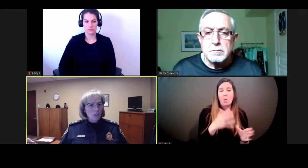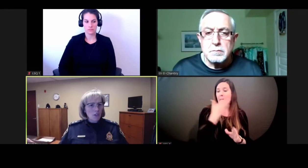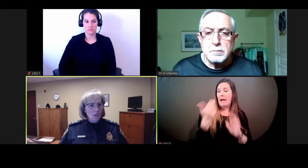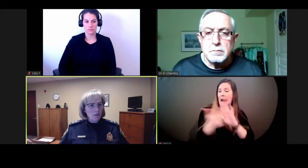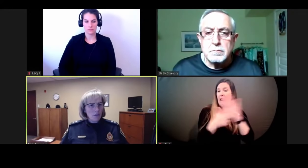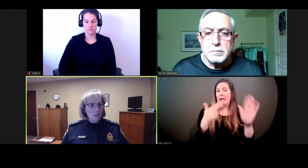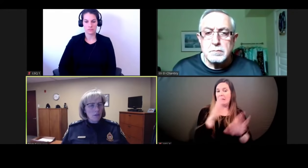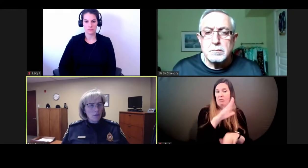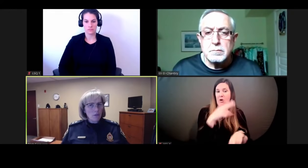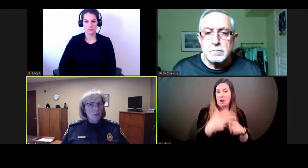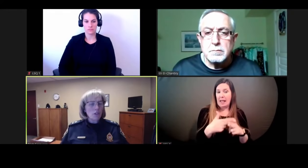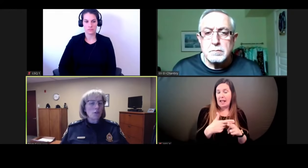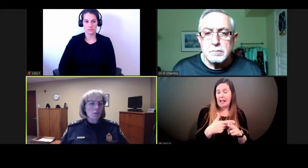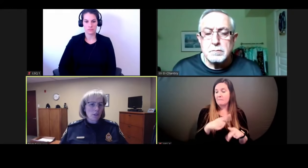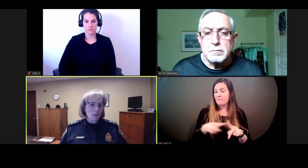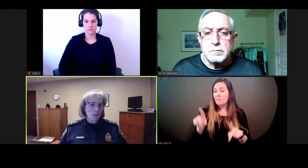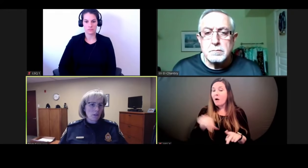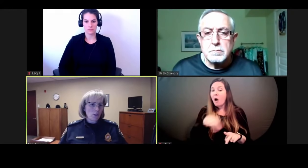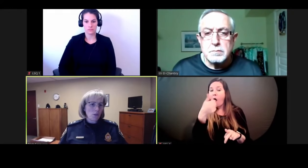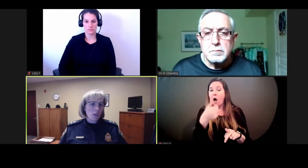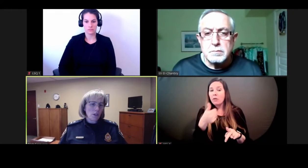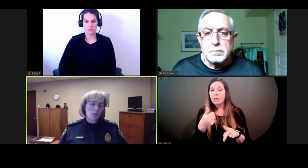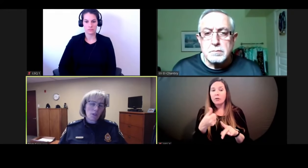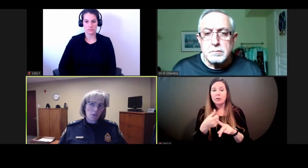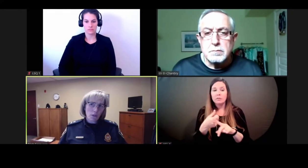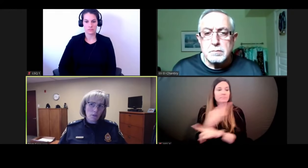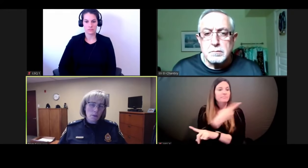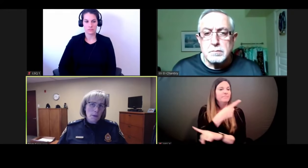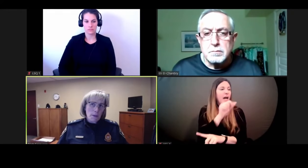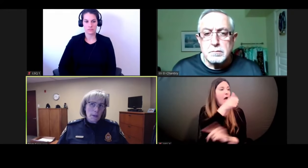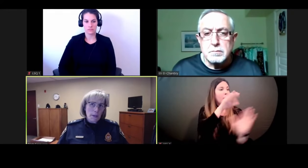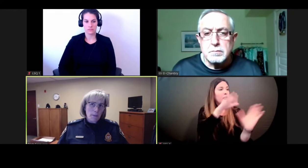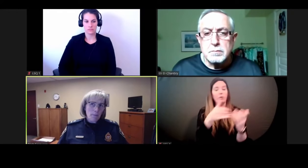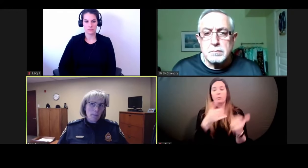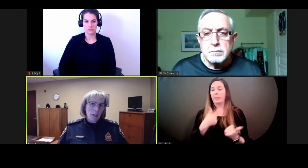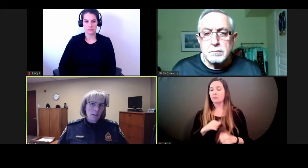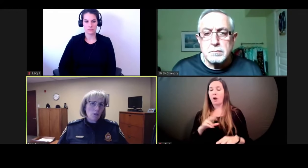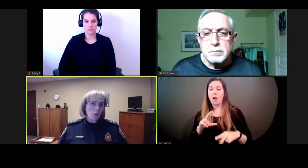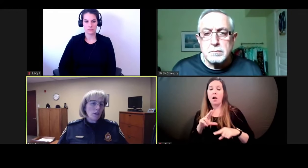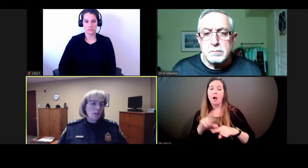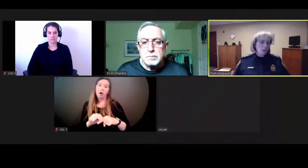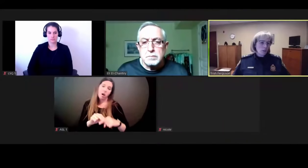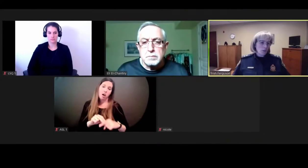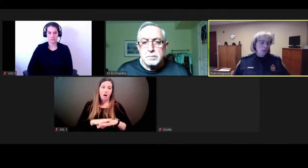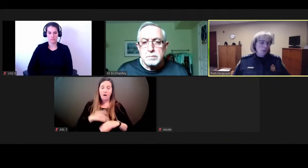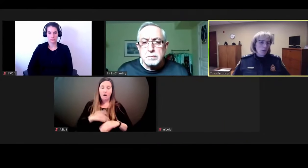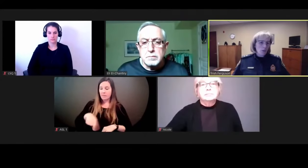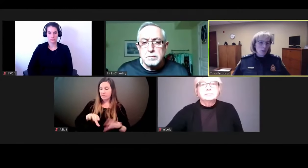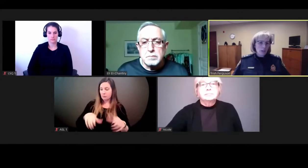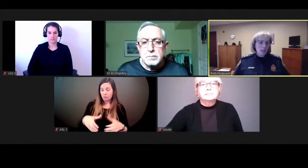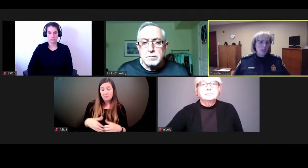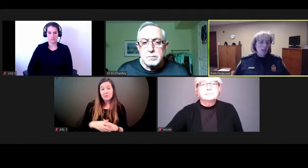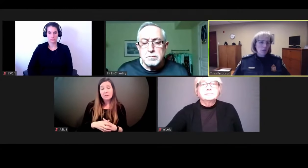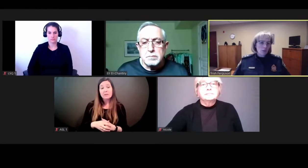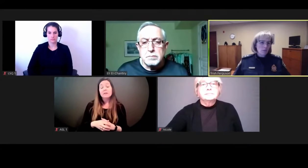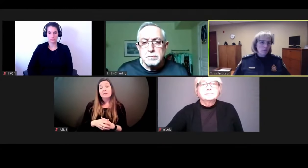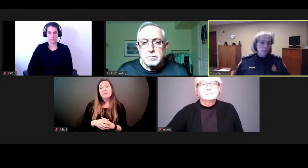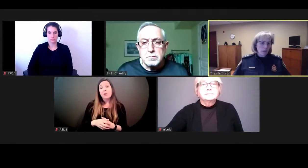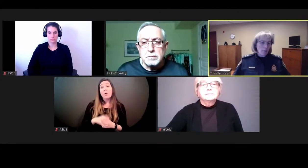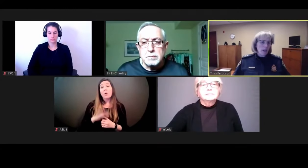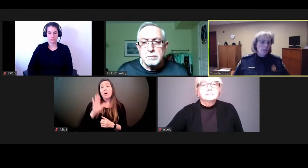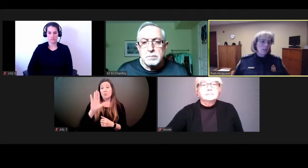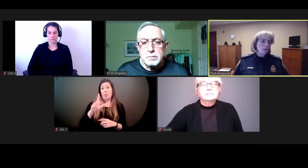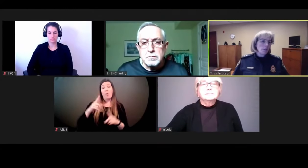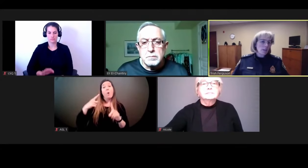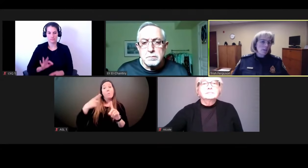the actions of other fringe groups that are associating themselves with them. And so your point is well taken, and I will bring